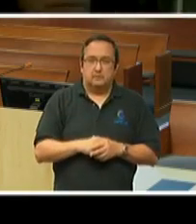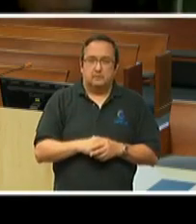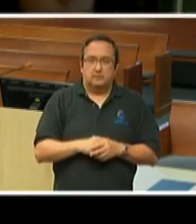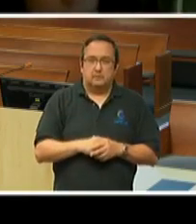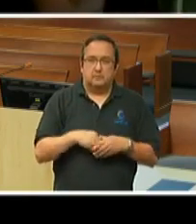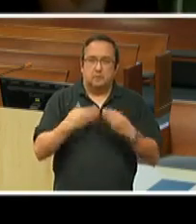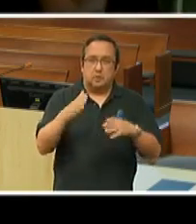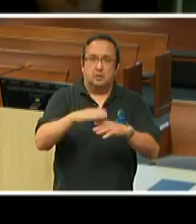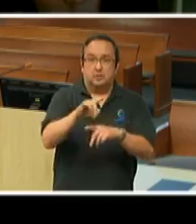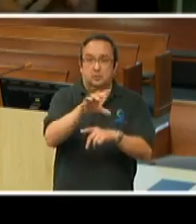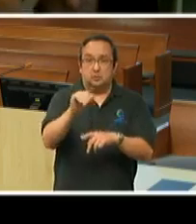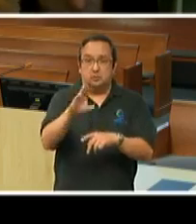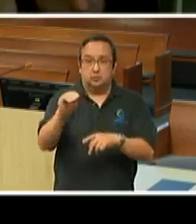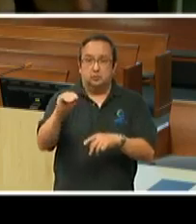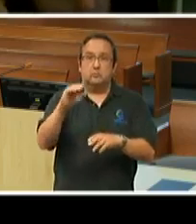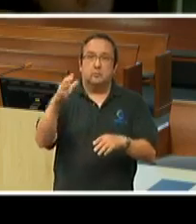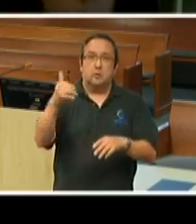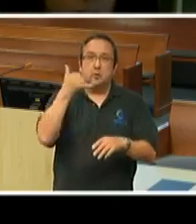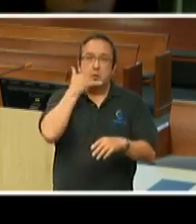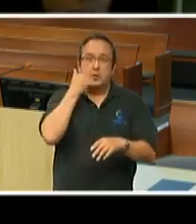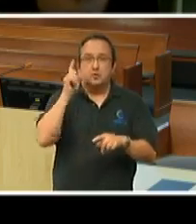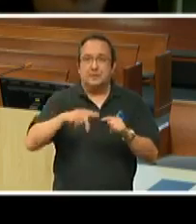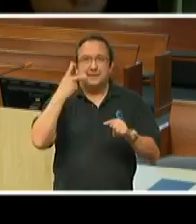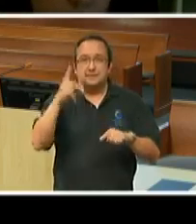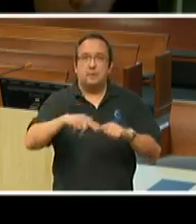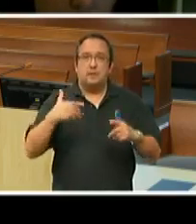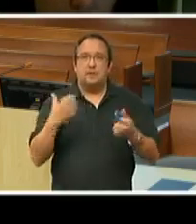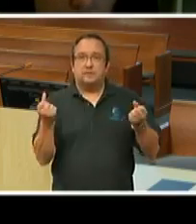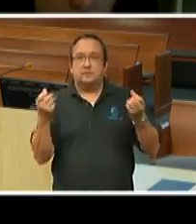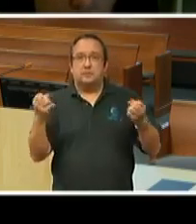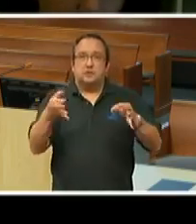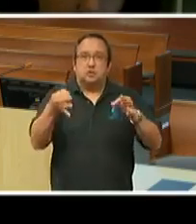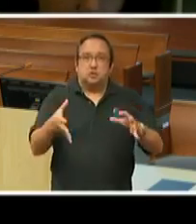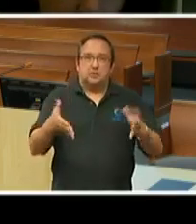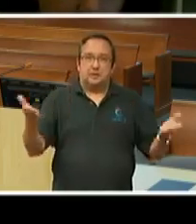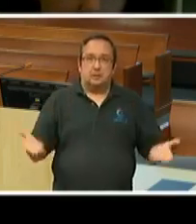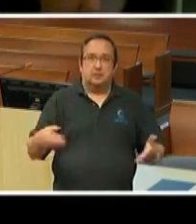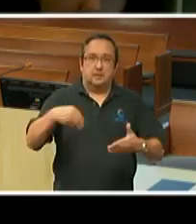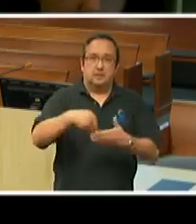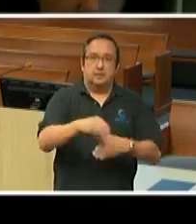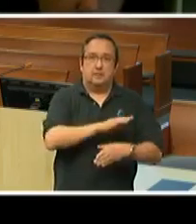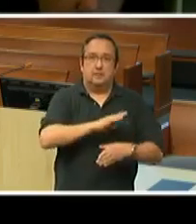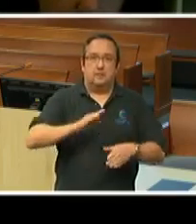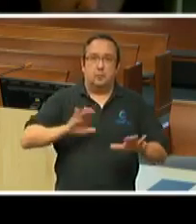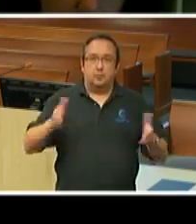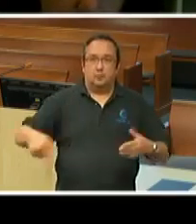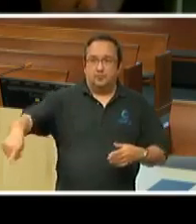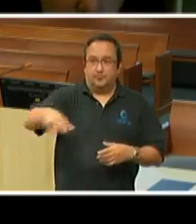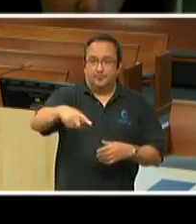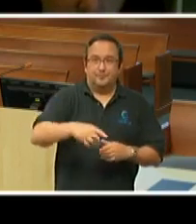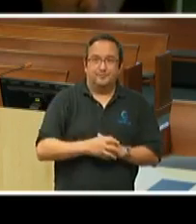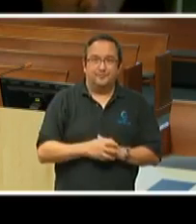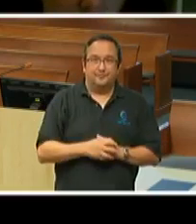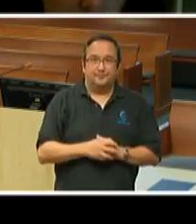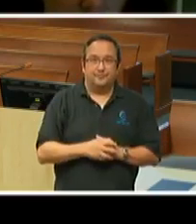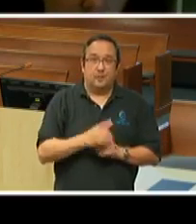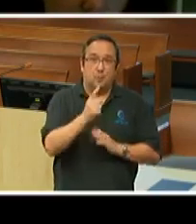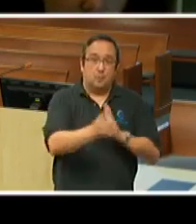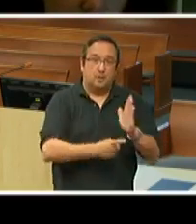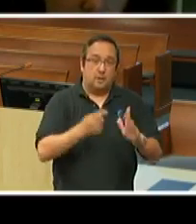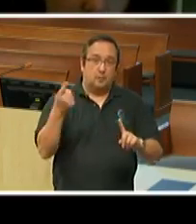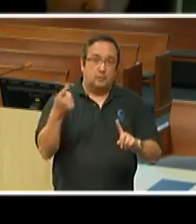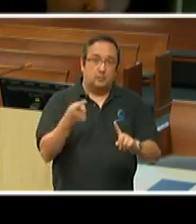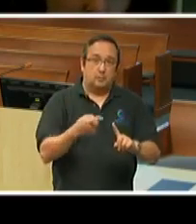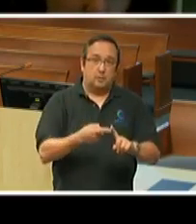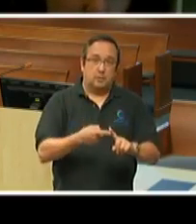Zoom call, you can't see, but we have a sign language interpreter in the boardroom. And at the 1 hour point, I